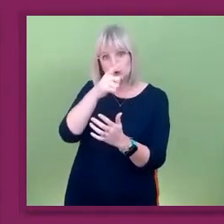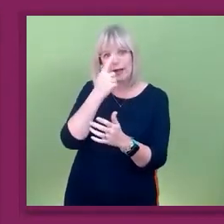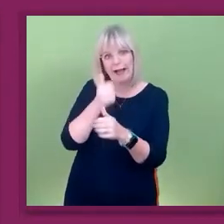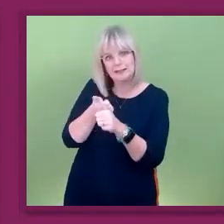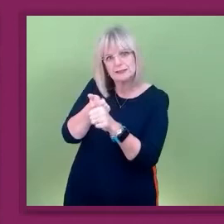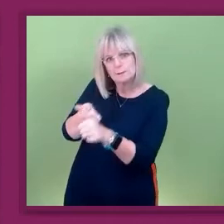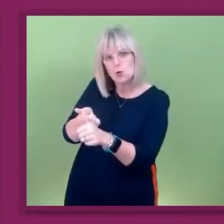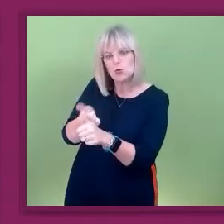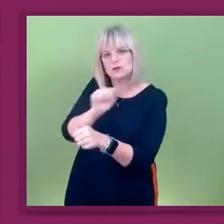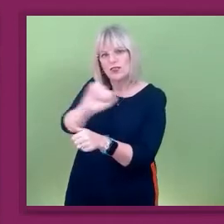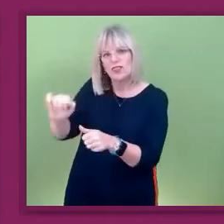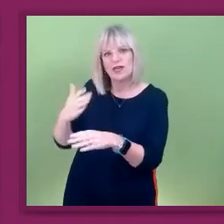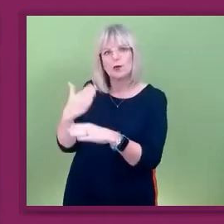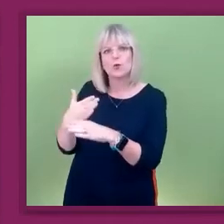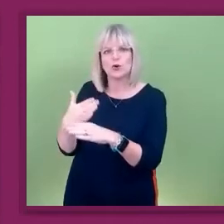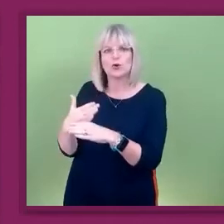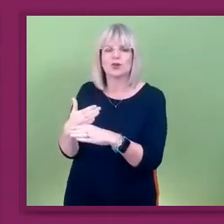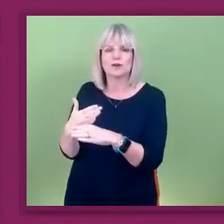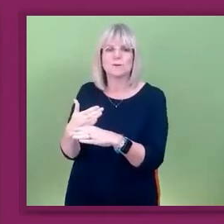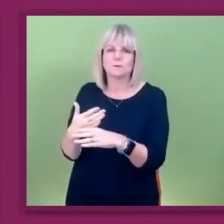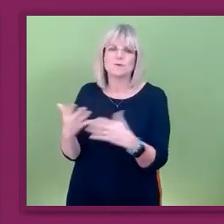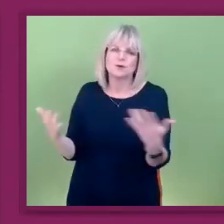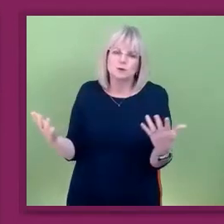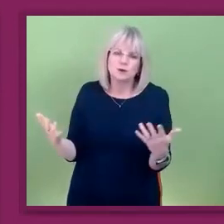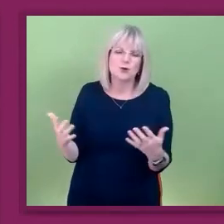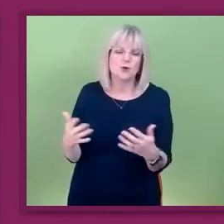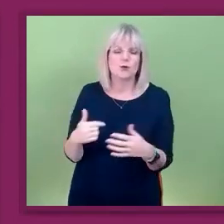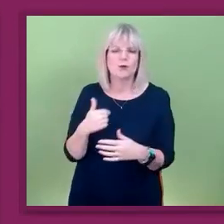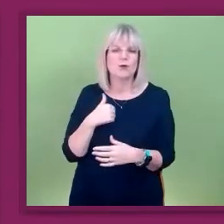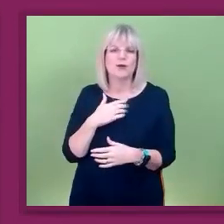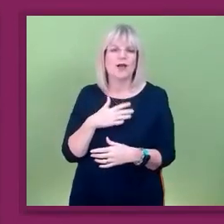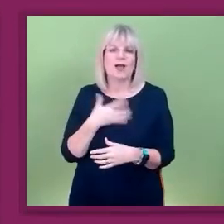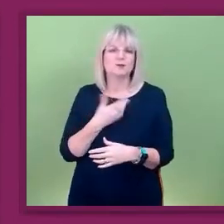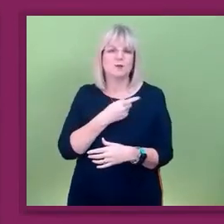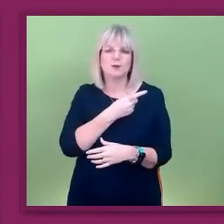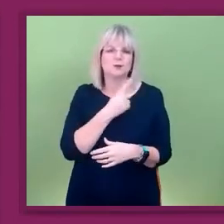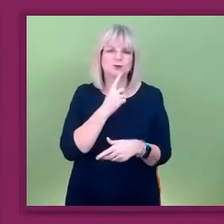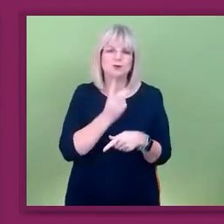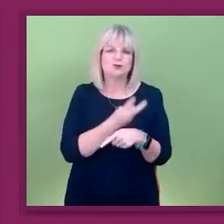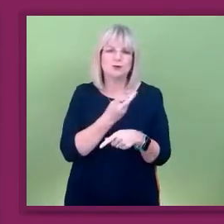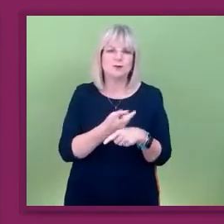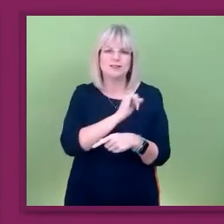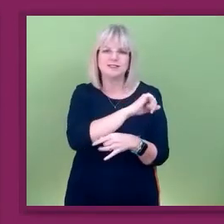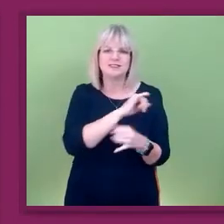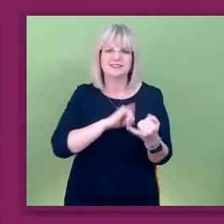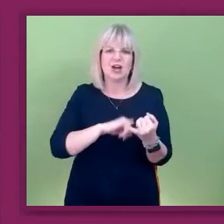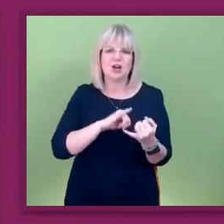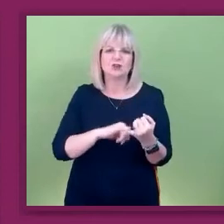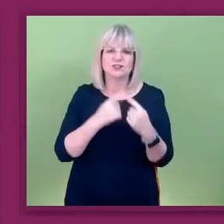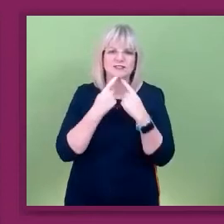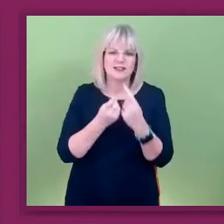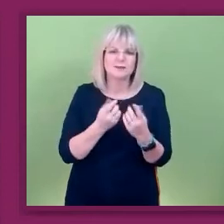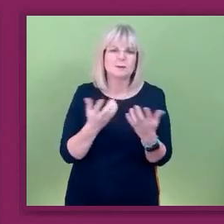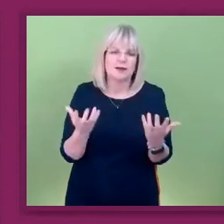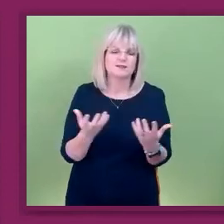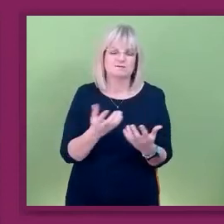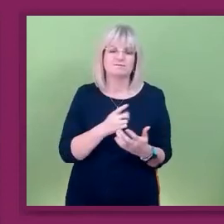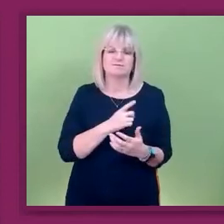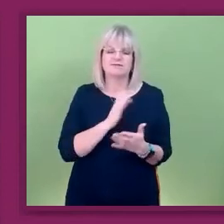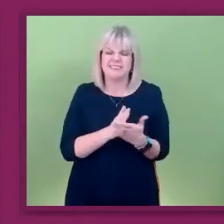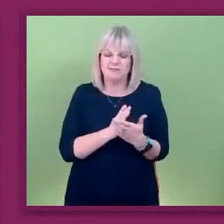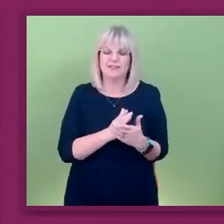work of. So yeah, again, I don't want to duplicate what Sandra has said, but I definitely echo all of that.